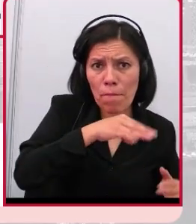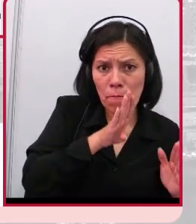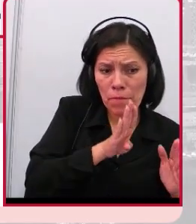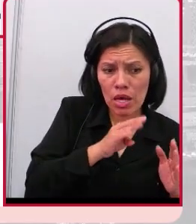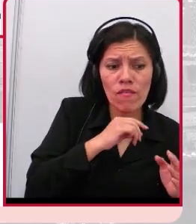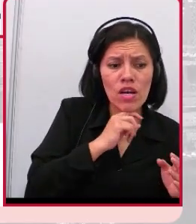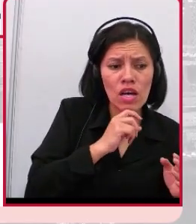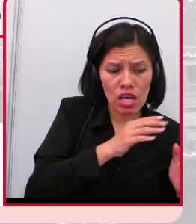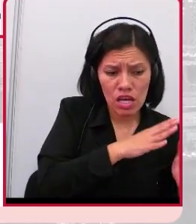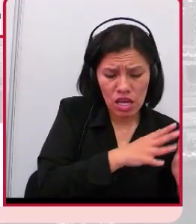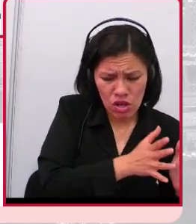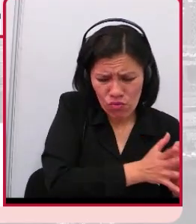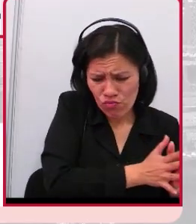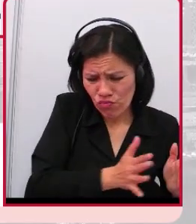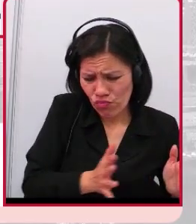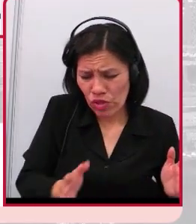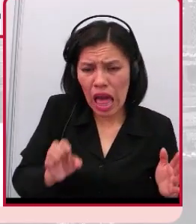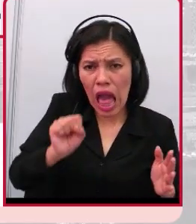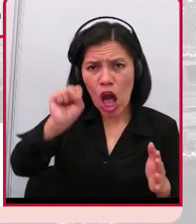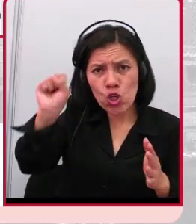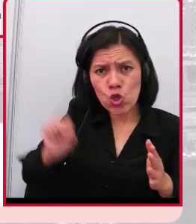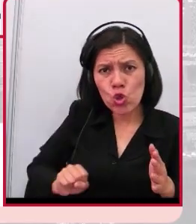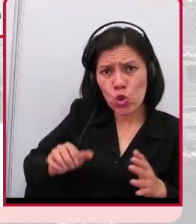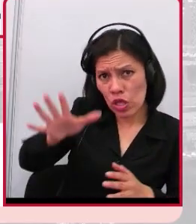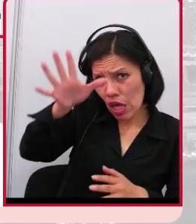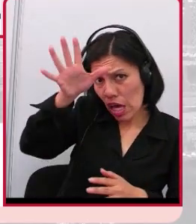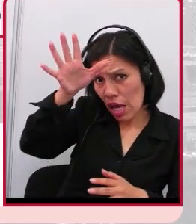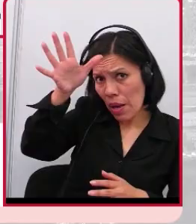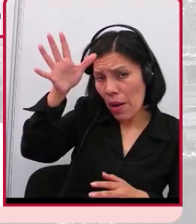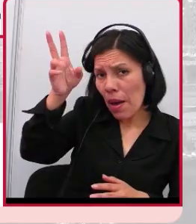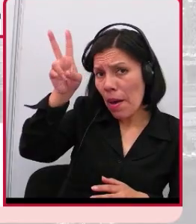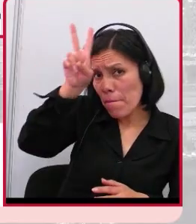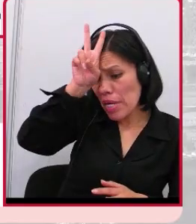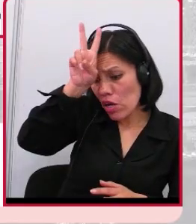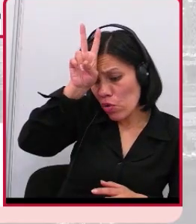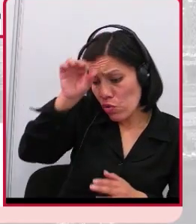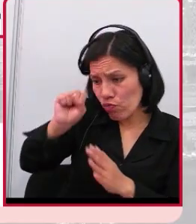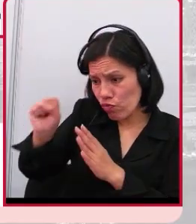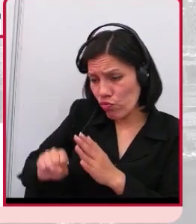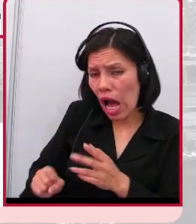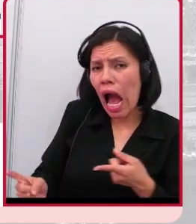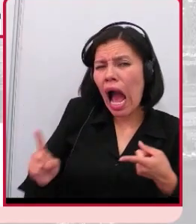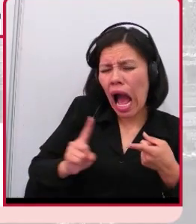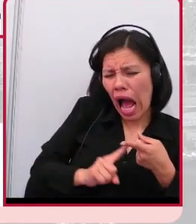to the south of Peru all the way down to Chile than processing molybdenum at the skarn deposit.